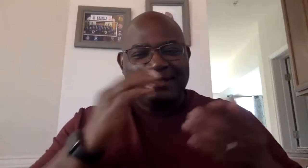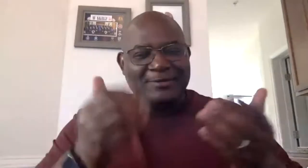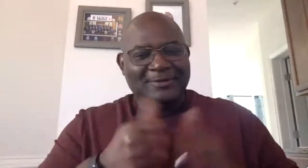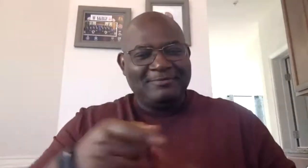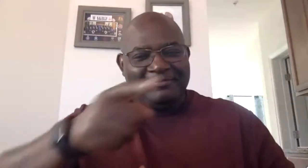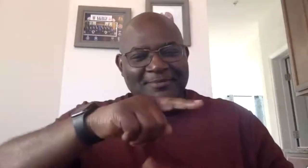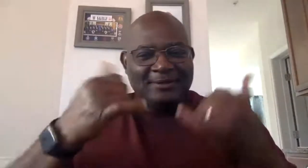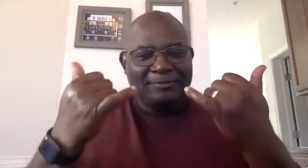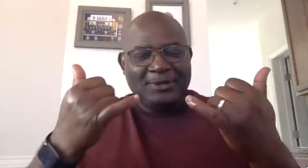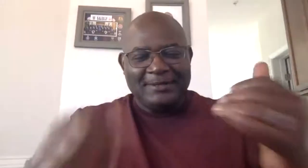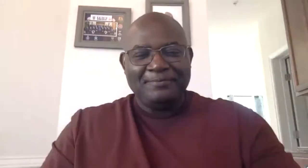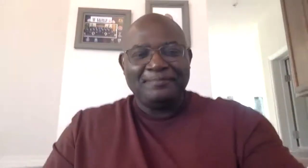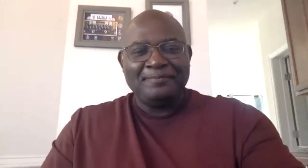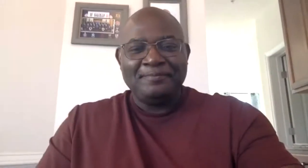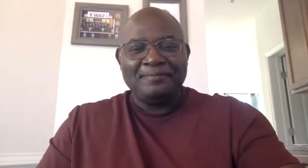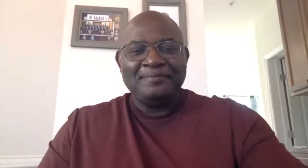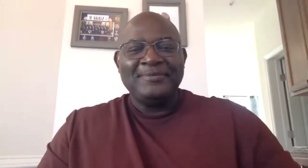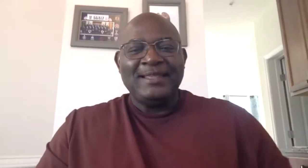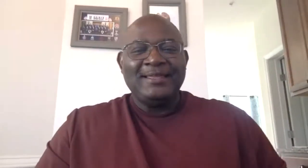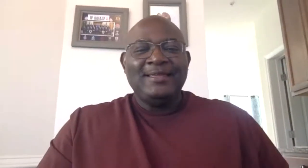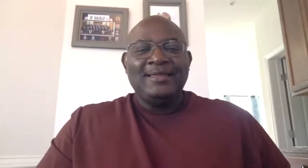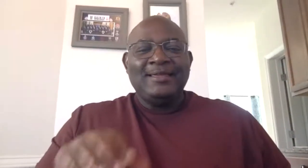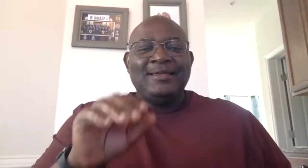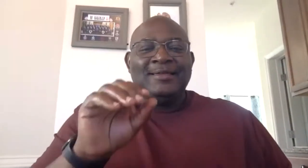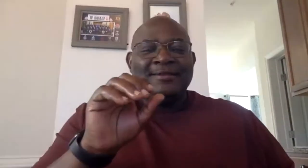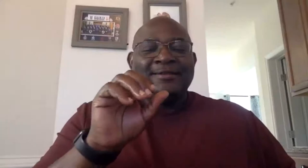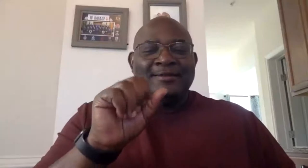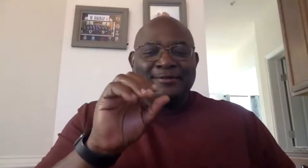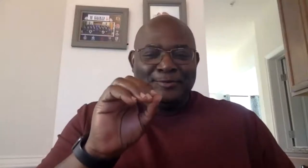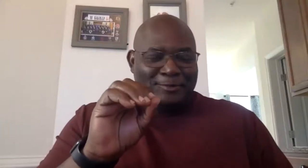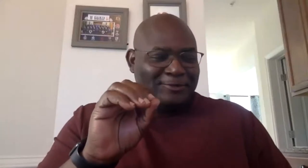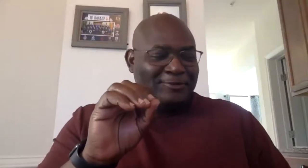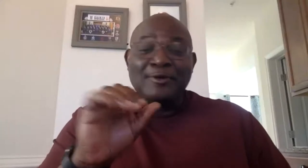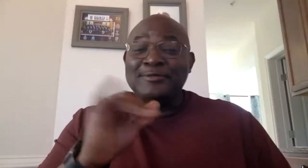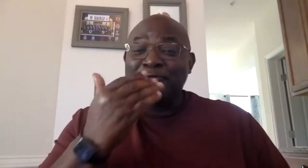hello, everyone. I am excited to be here with you guys.